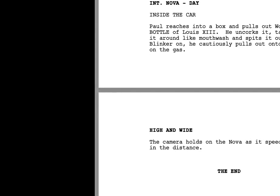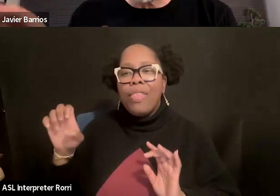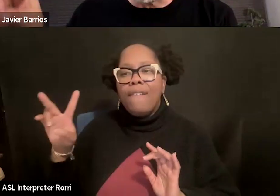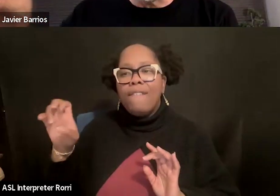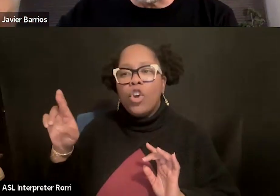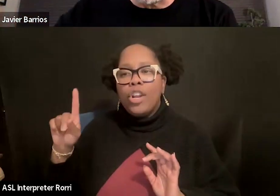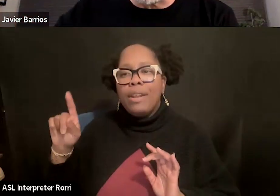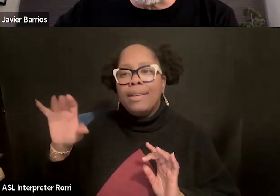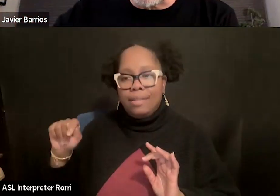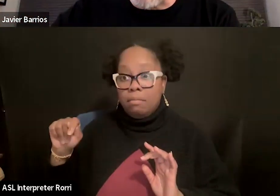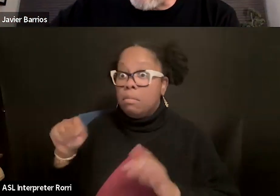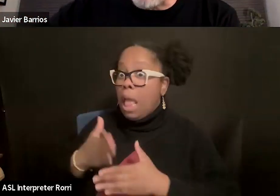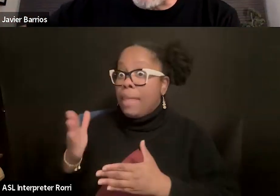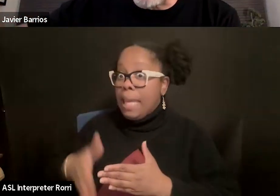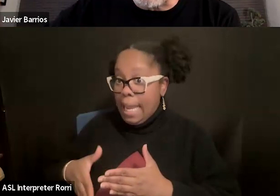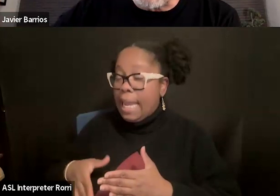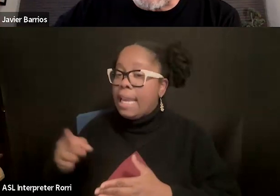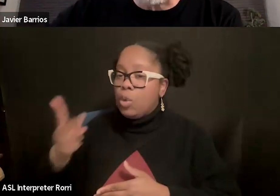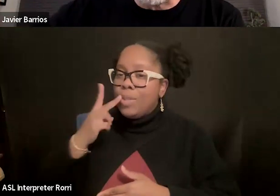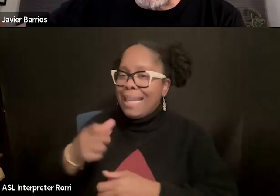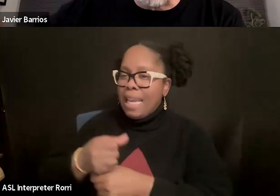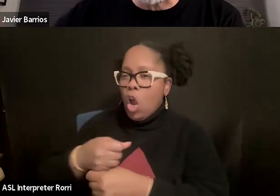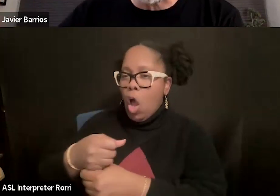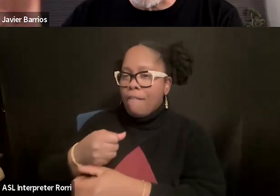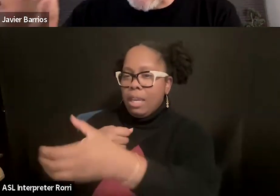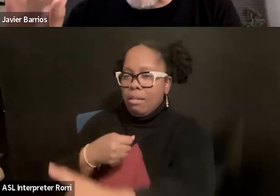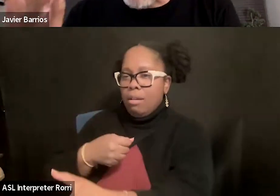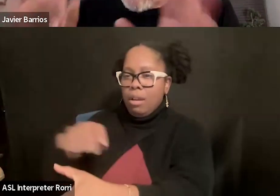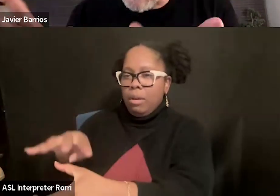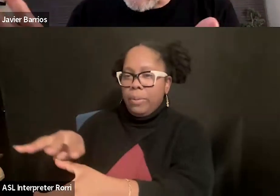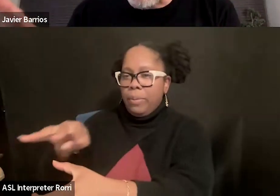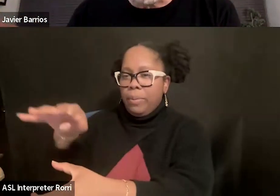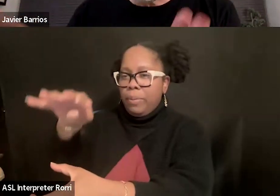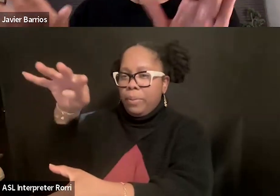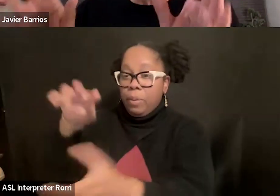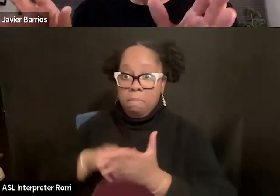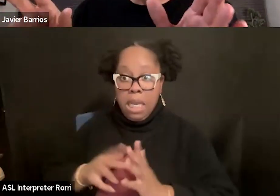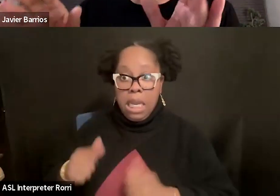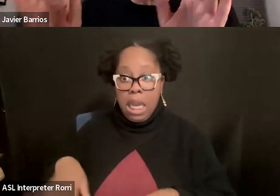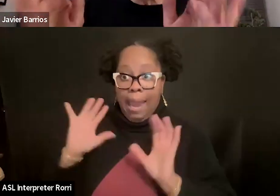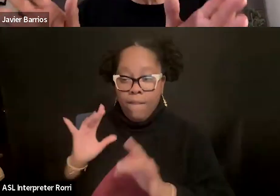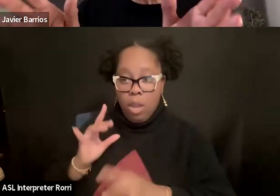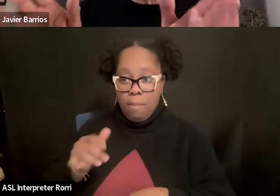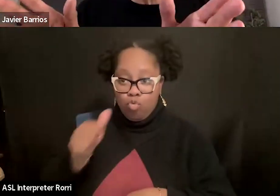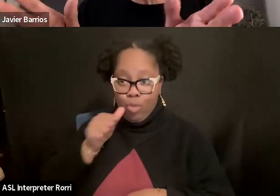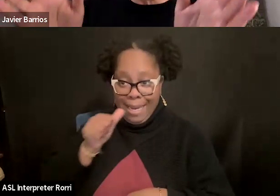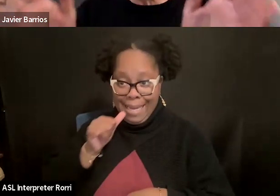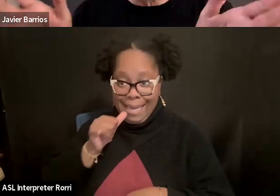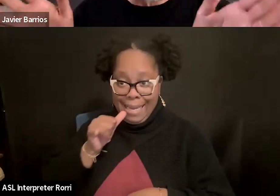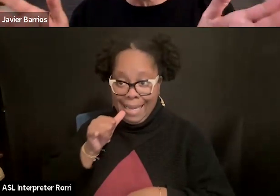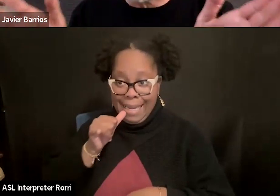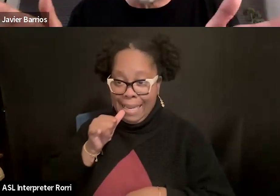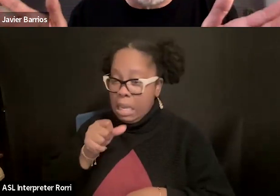the end, at the verdict, you see coffee steam, meaning he gave up drinking, because him spitting it out,